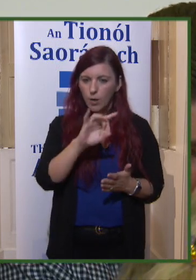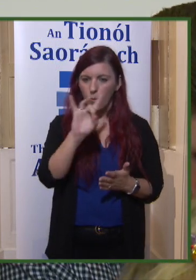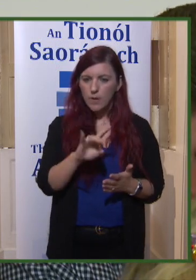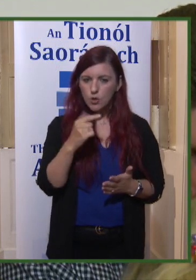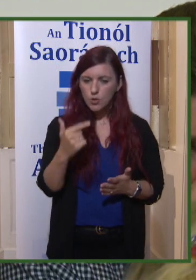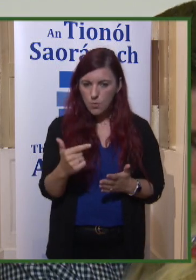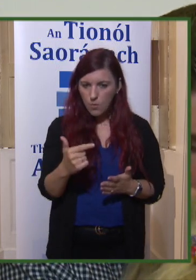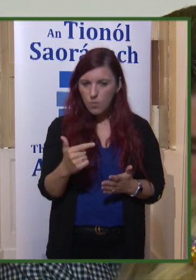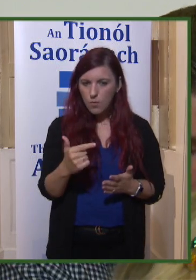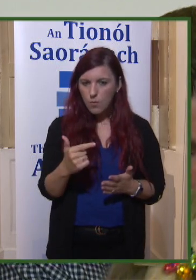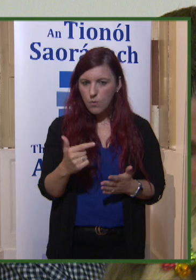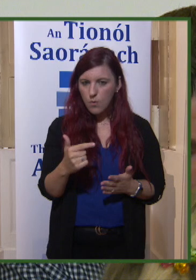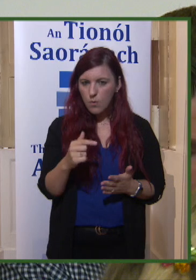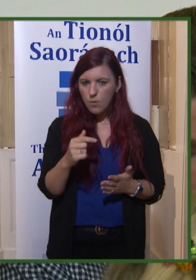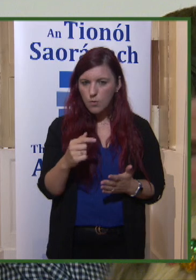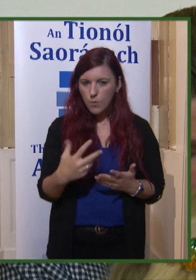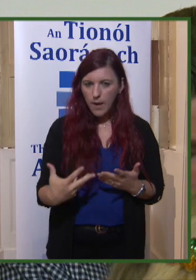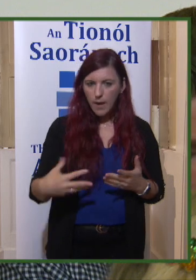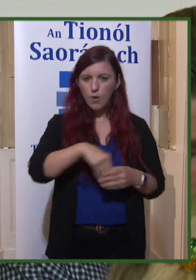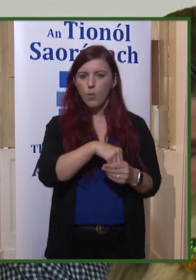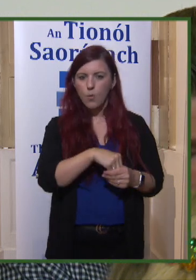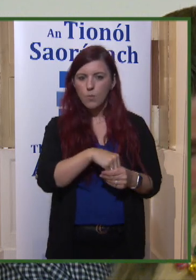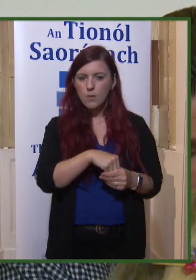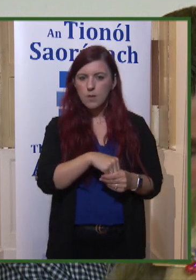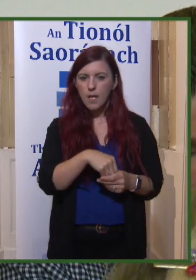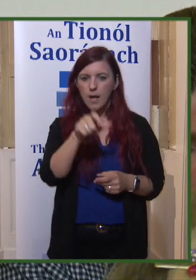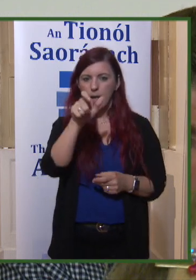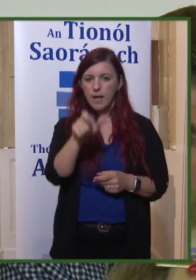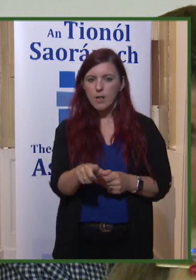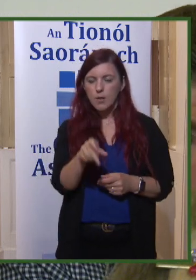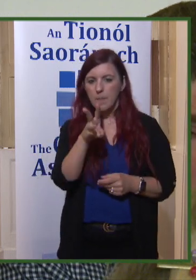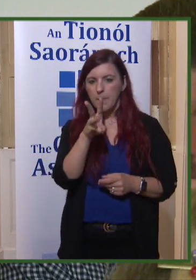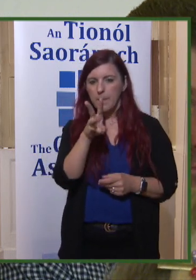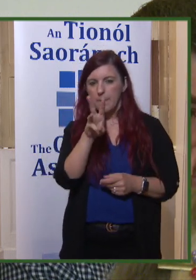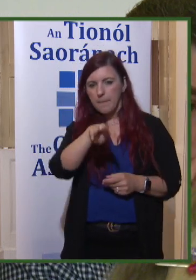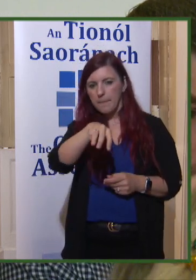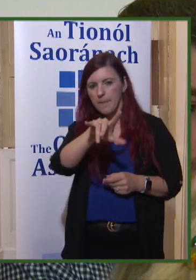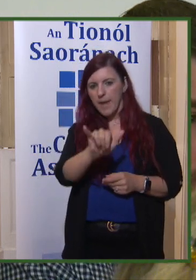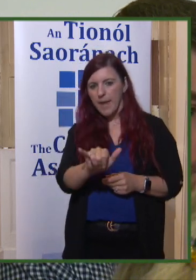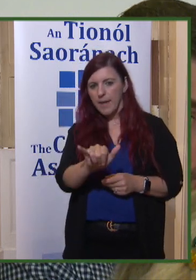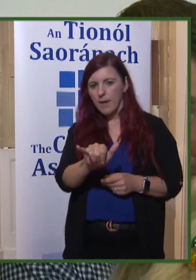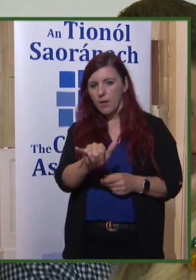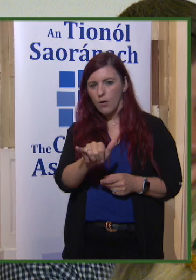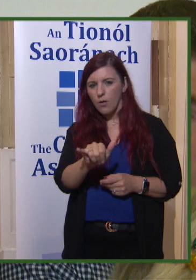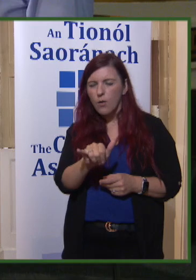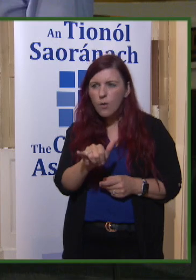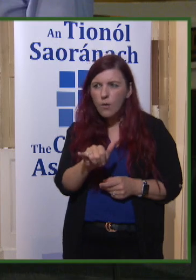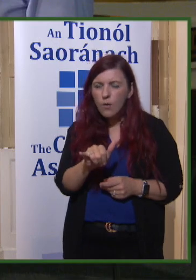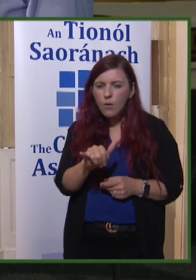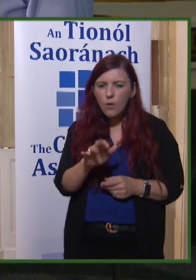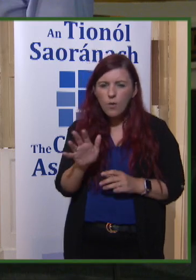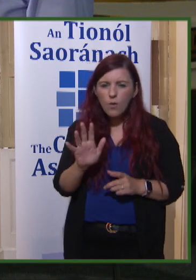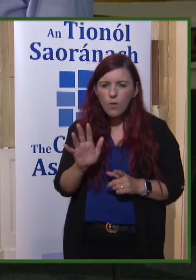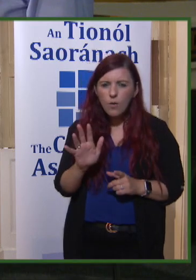2. To be included on the ballot paper, a candidate may rather than must, just so that it's clear that there are multiple options. Okay, so a